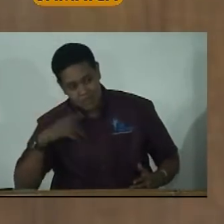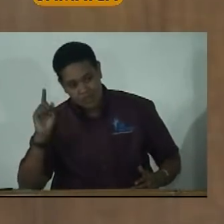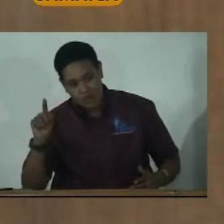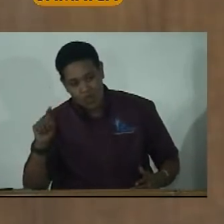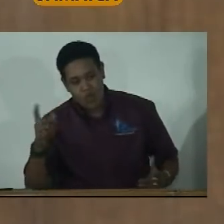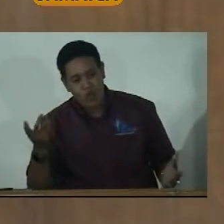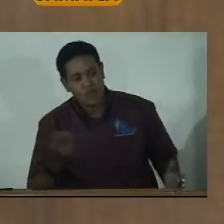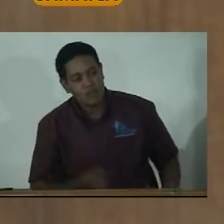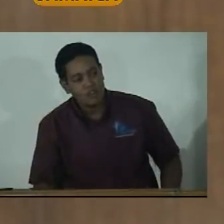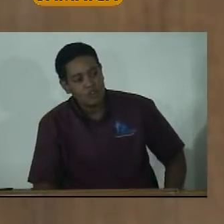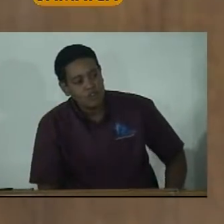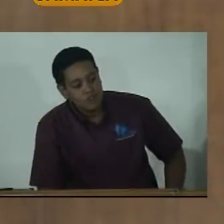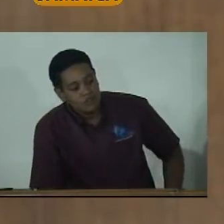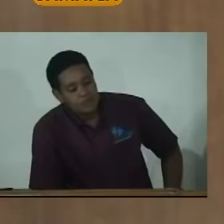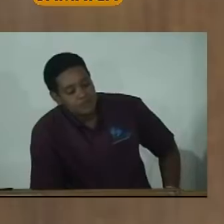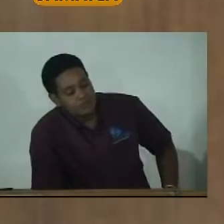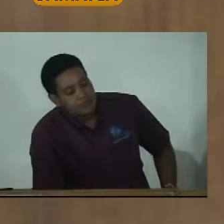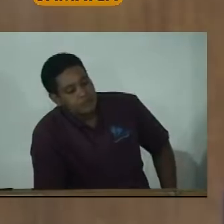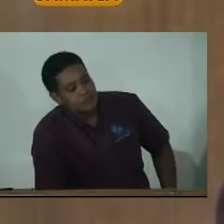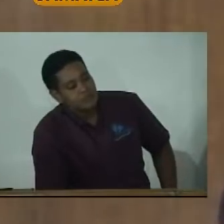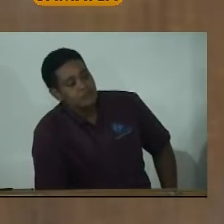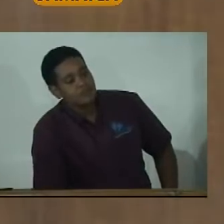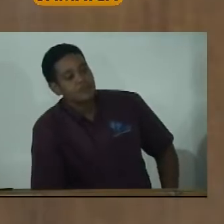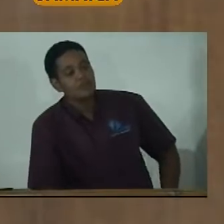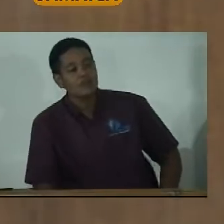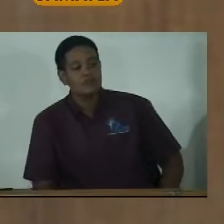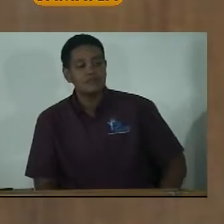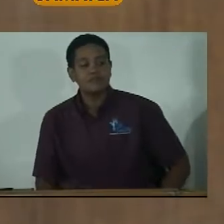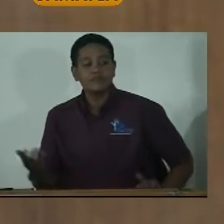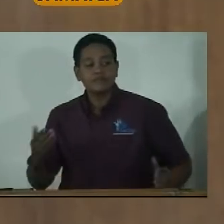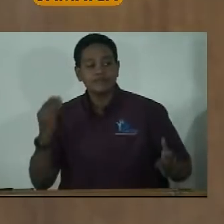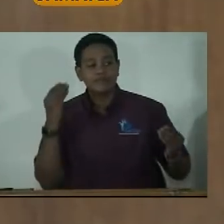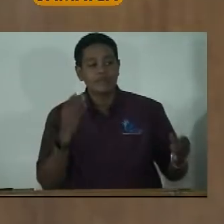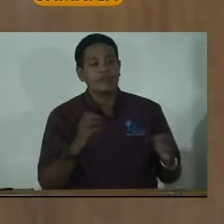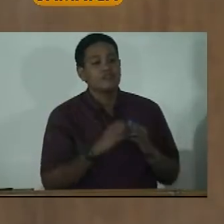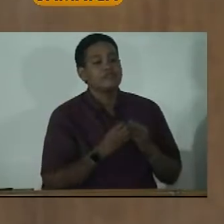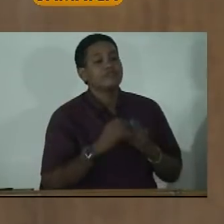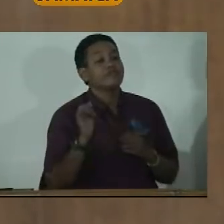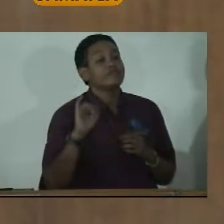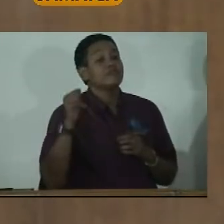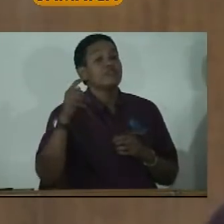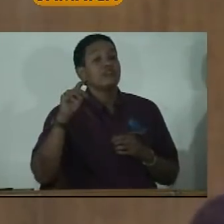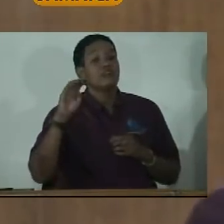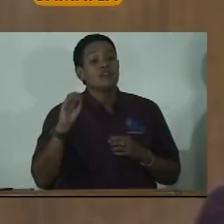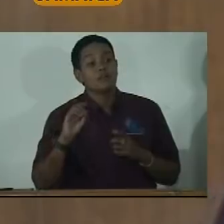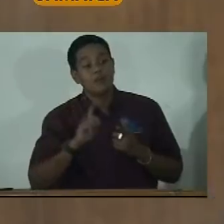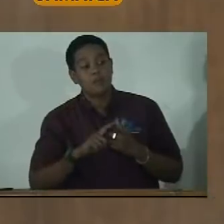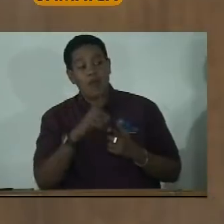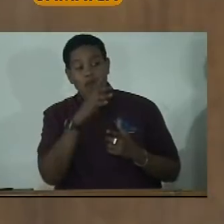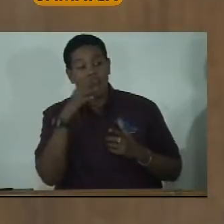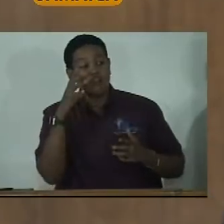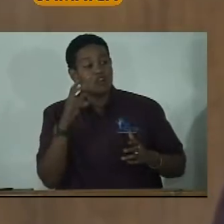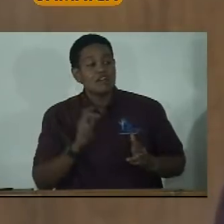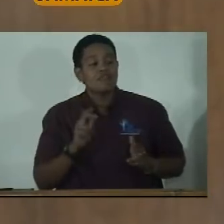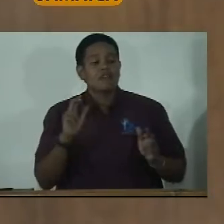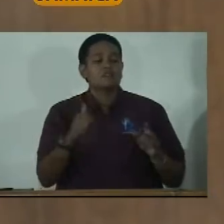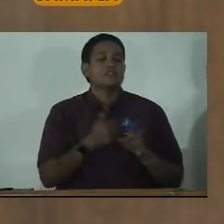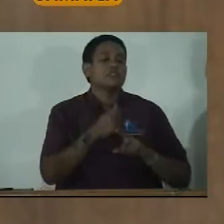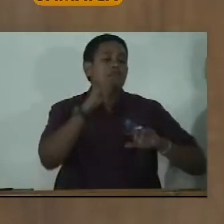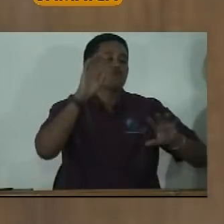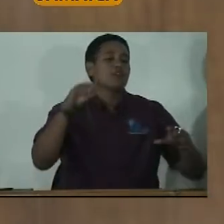But what I'm saying is that organizations like JAMPRO and hopefully Agro-Invest are providing